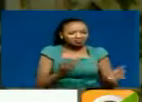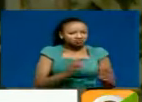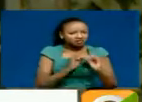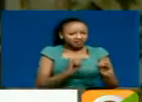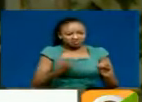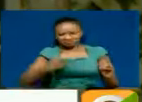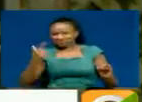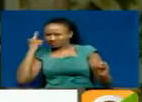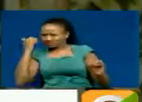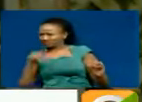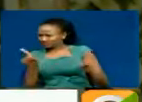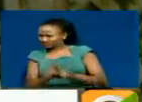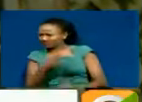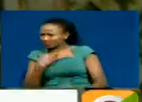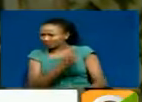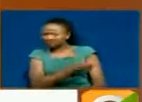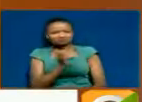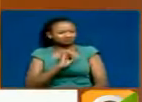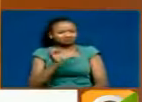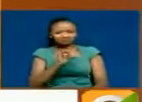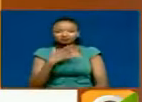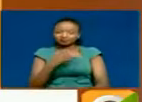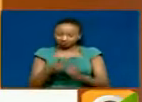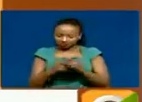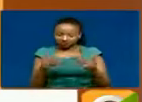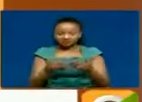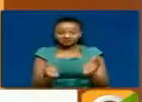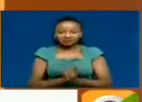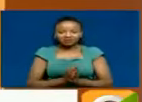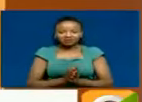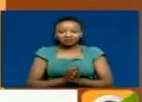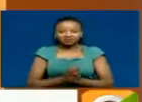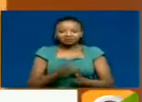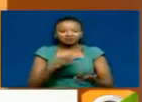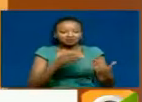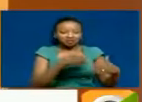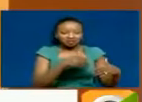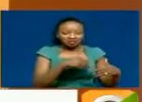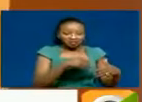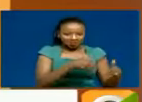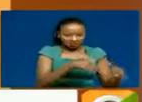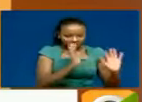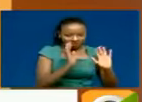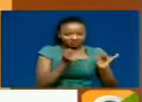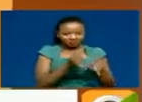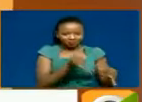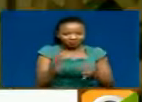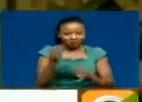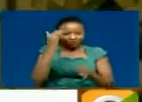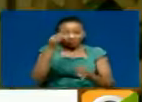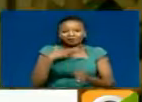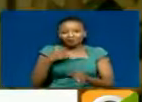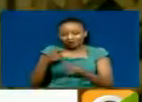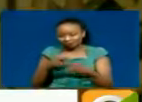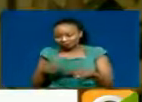I'm not going to be like that. I want to start my family. I left modeling quite early to go and have my babies so I